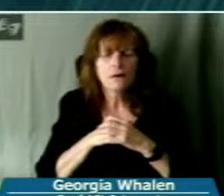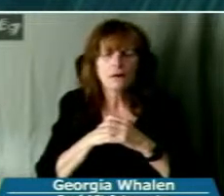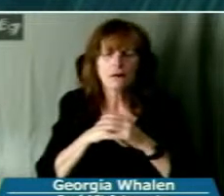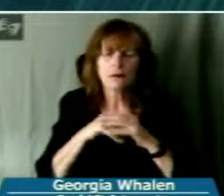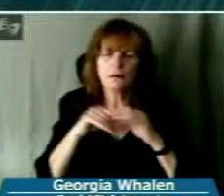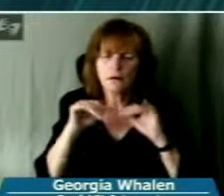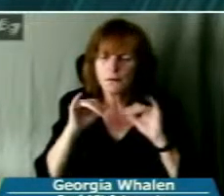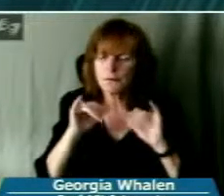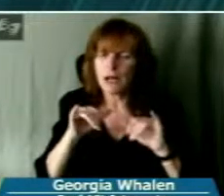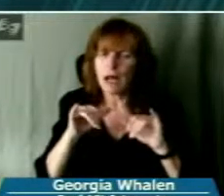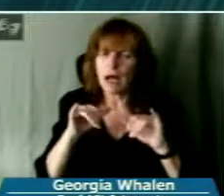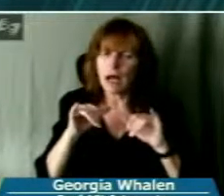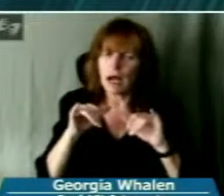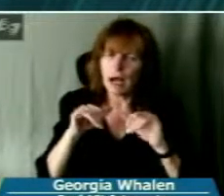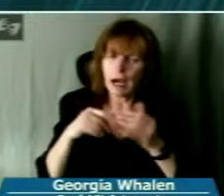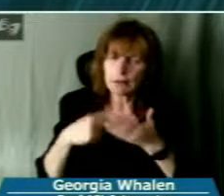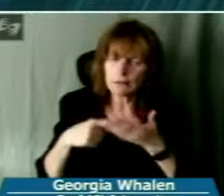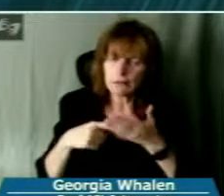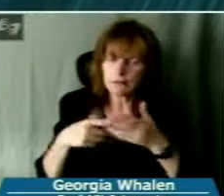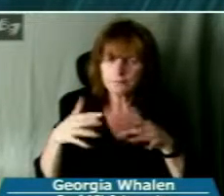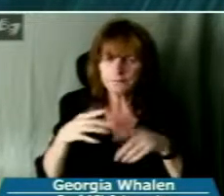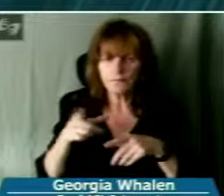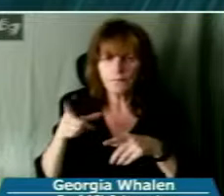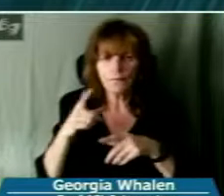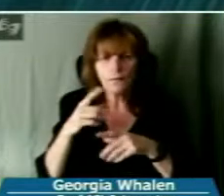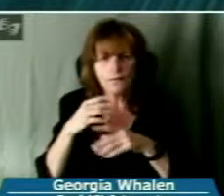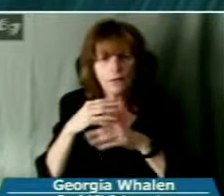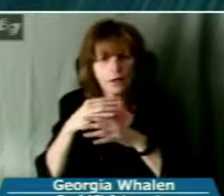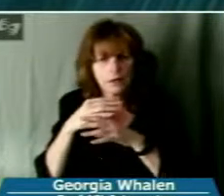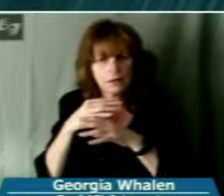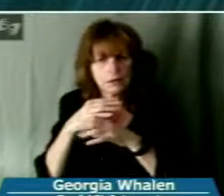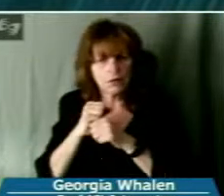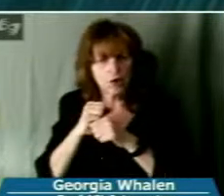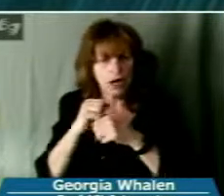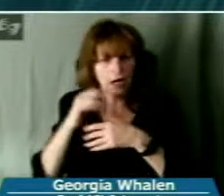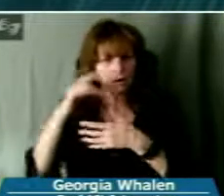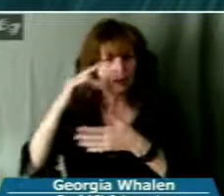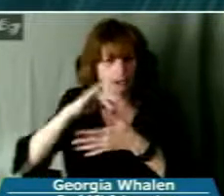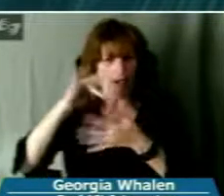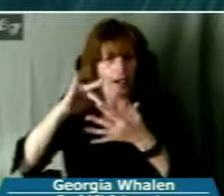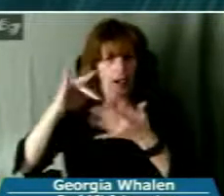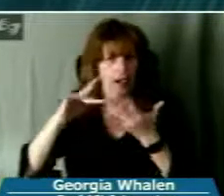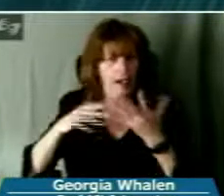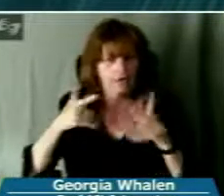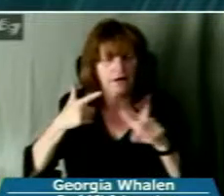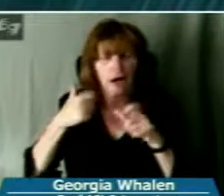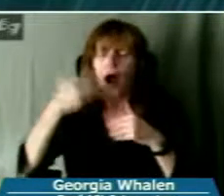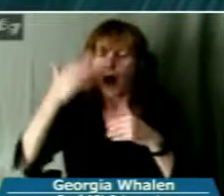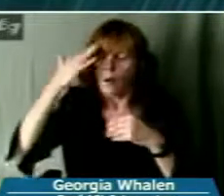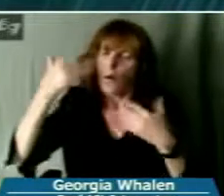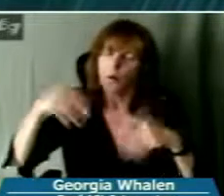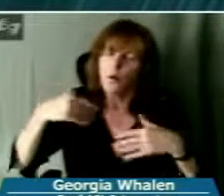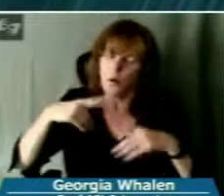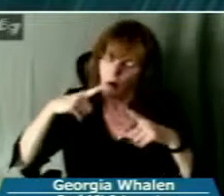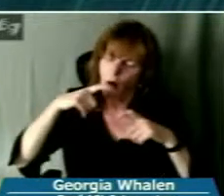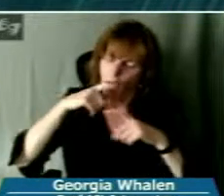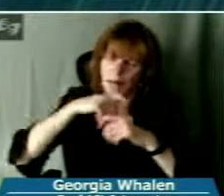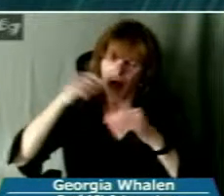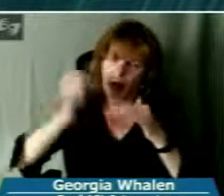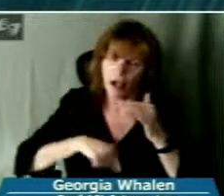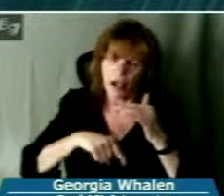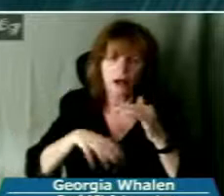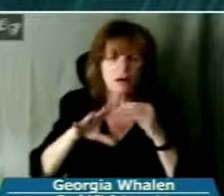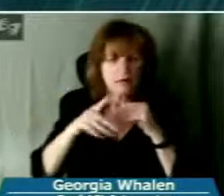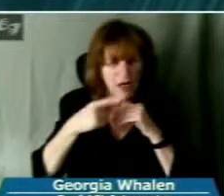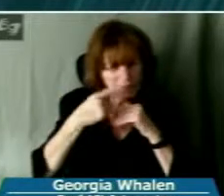high-level run through there, and I know you were trying to kind of synthesize somewhat of a complicated thing, but I just want to make sure I understand what sort of